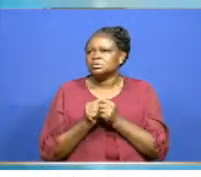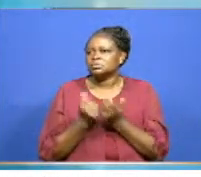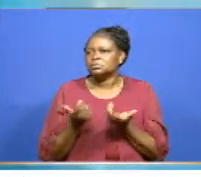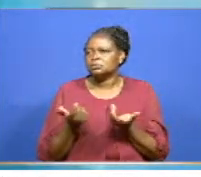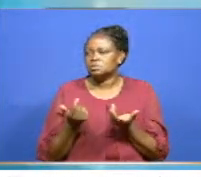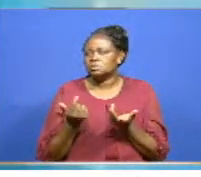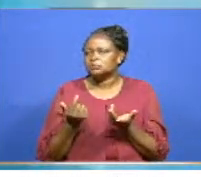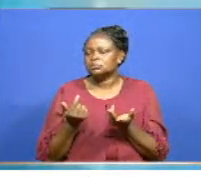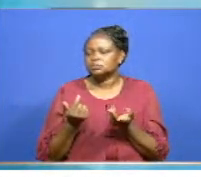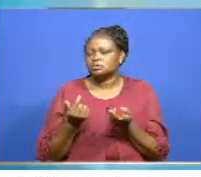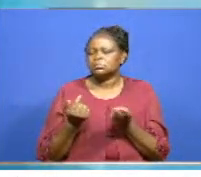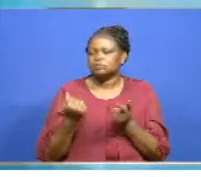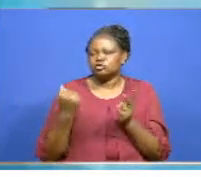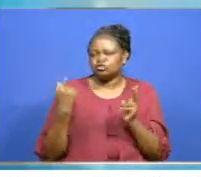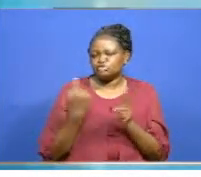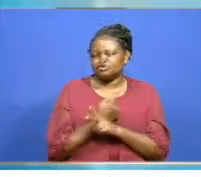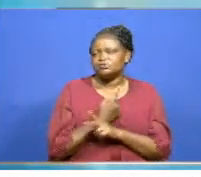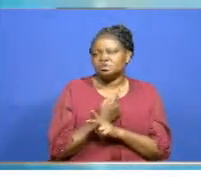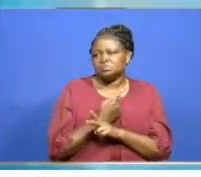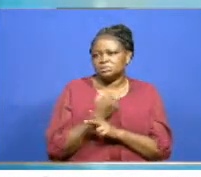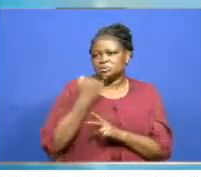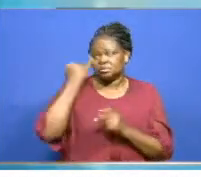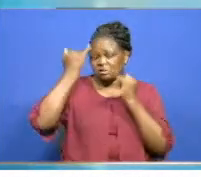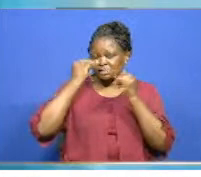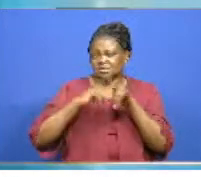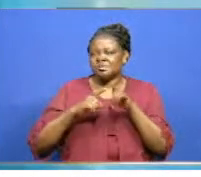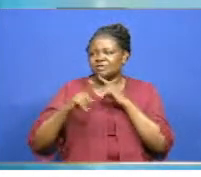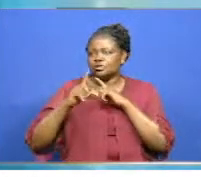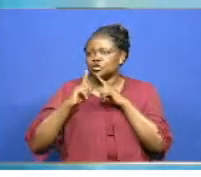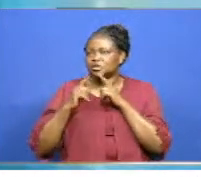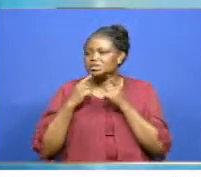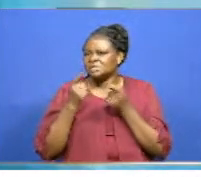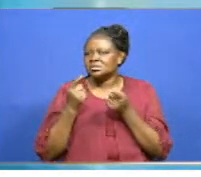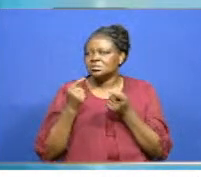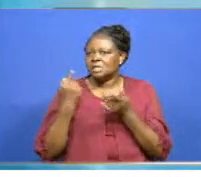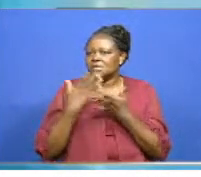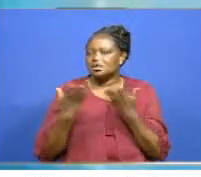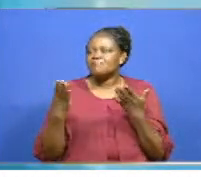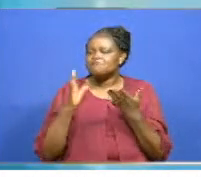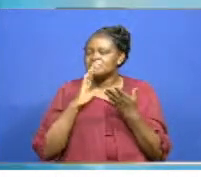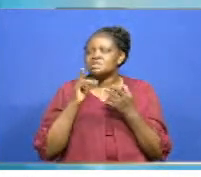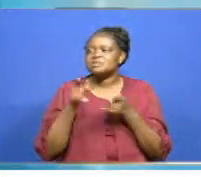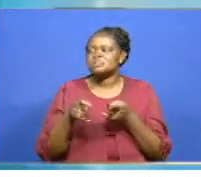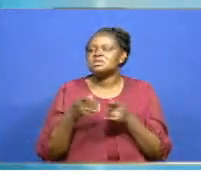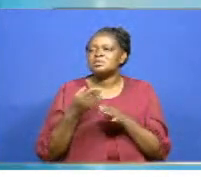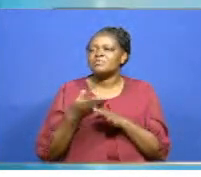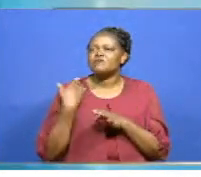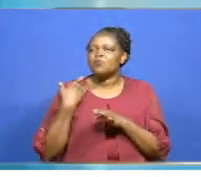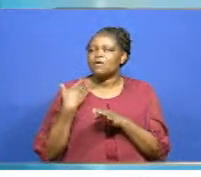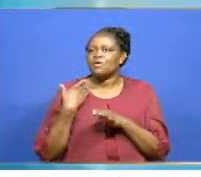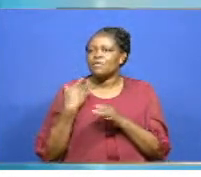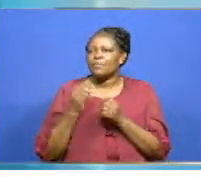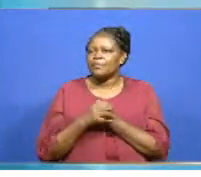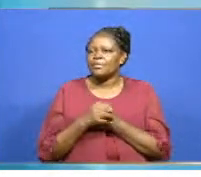himself differently. And even when he talked, he said, things have been like this. I think I heard him say,